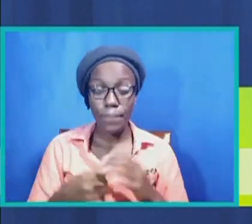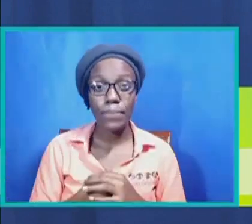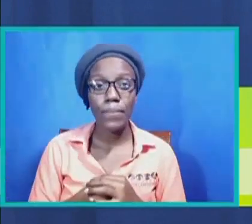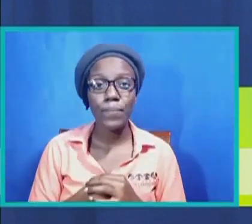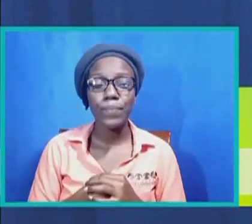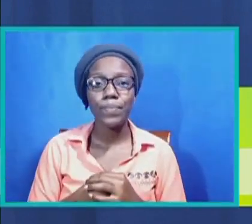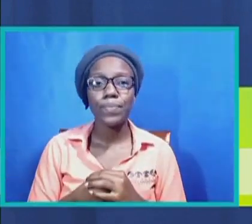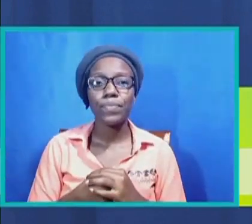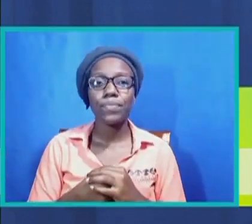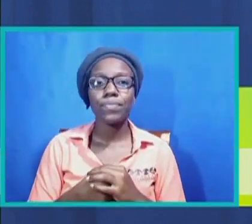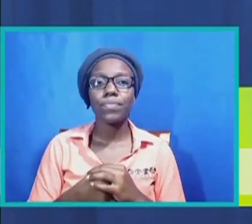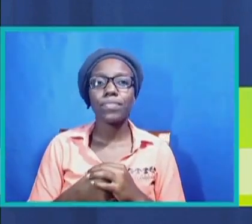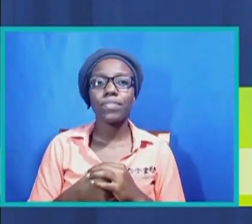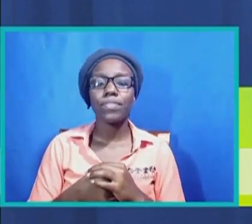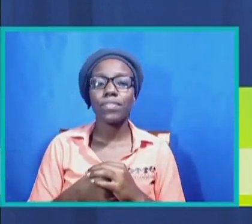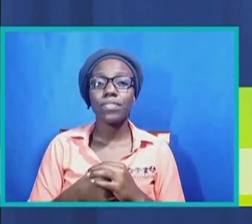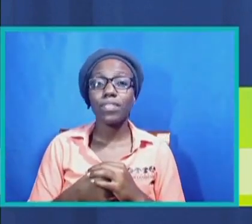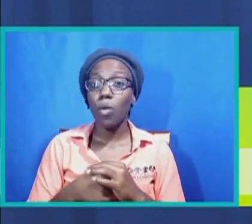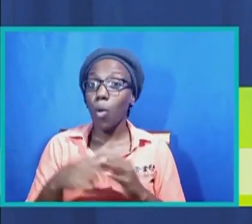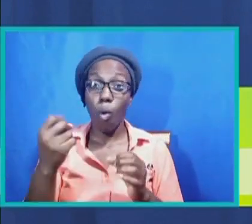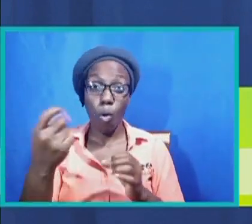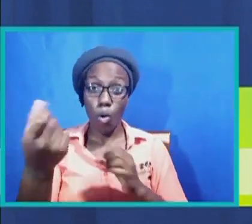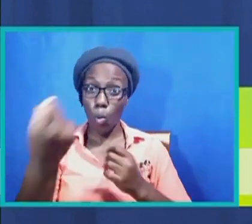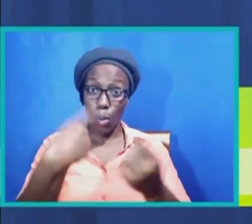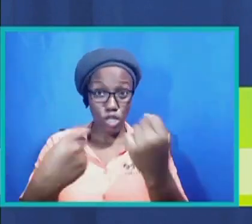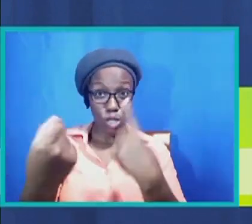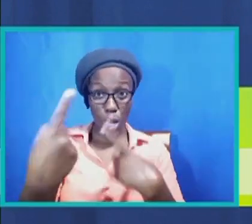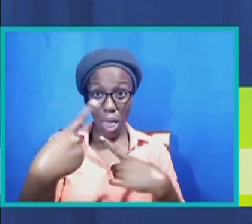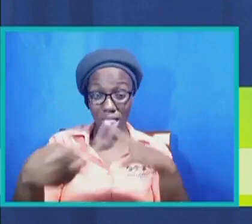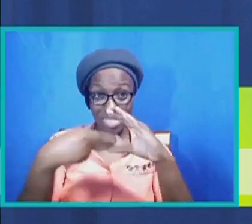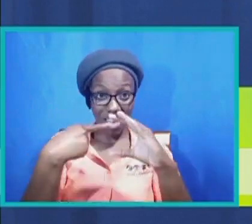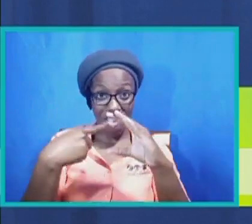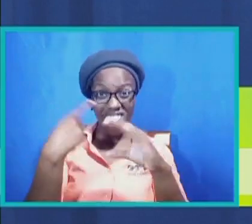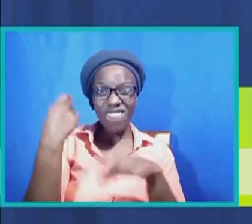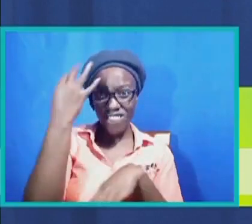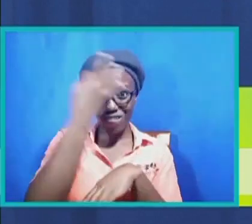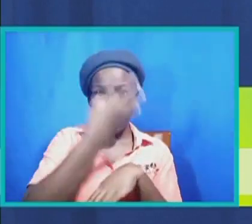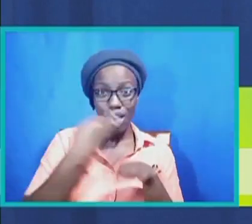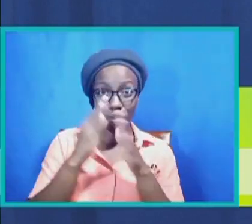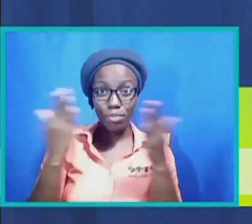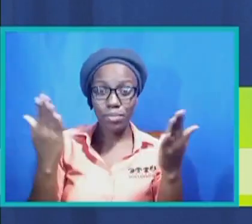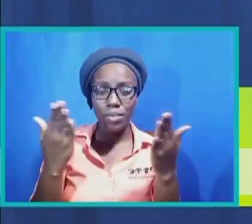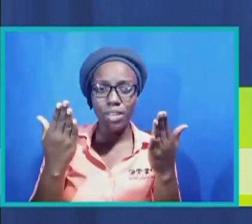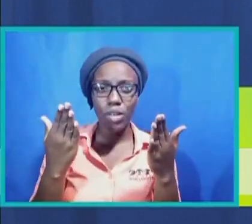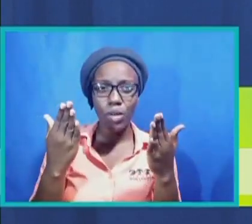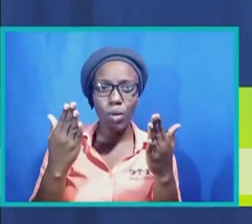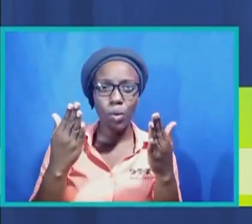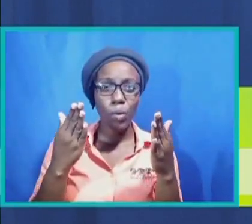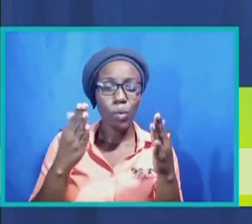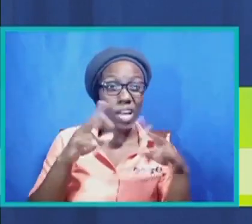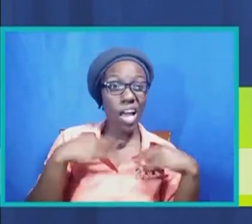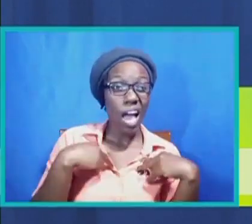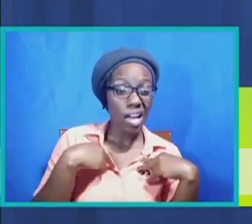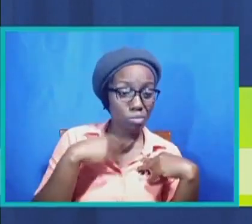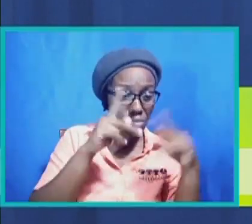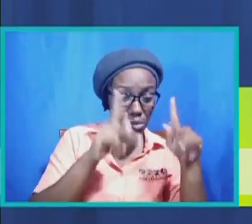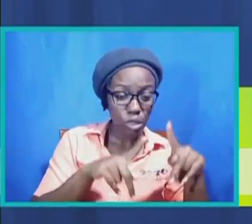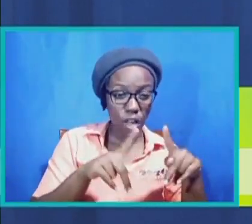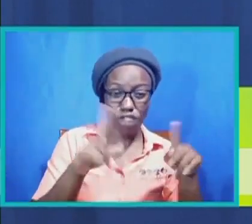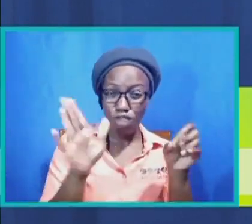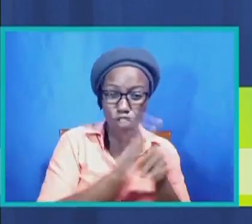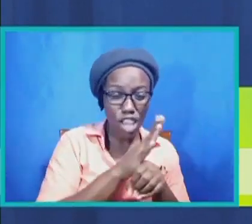776-0440, sent questions and comments via Facebook. We had someone totally agreeing with you about